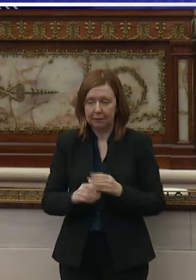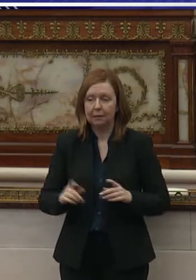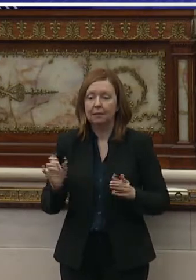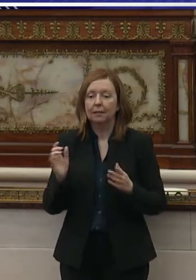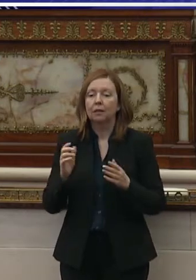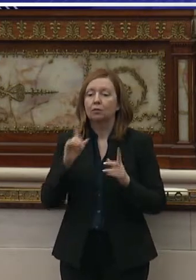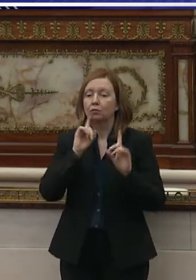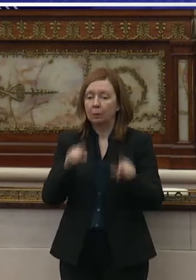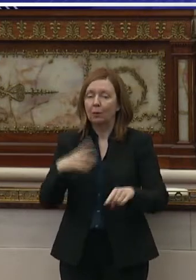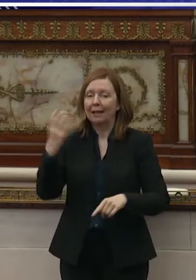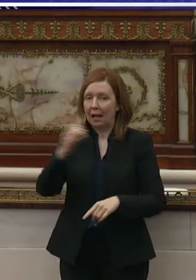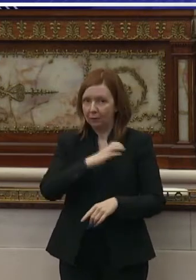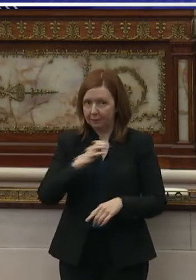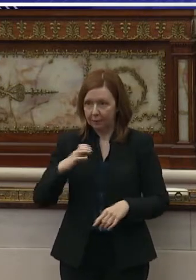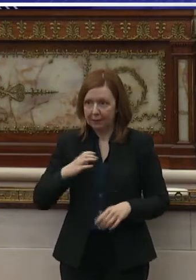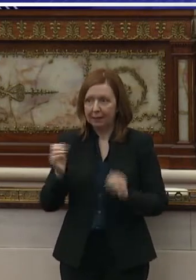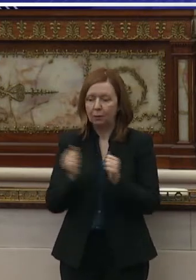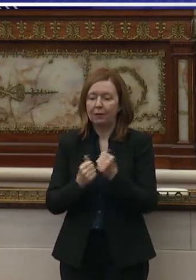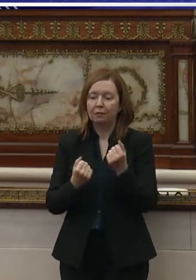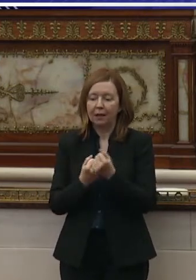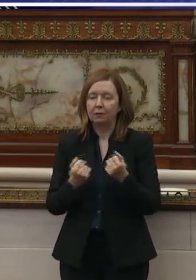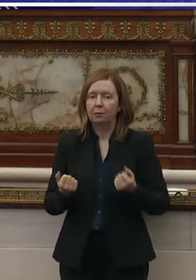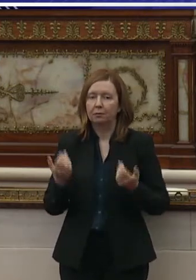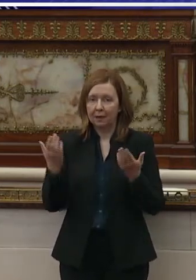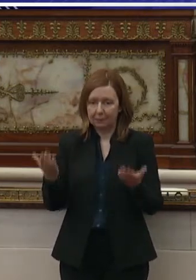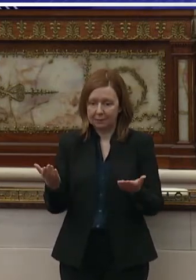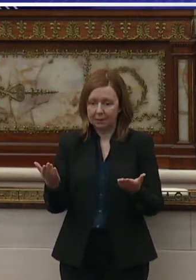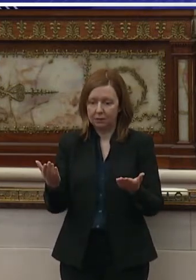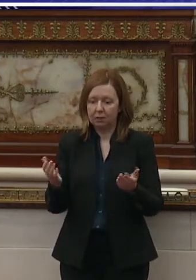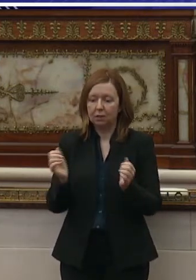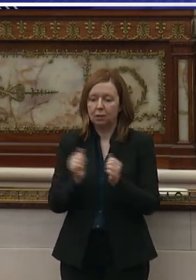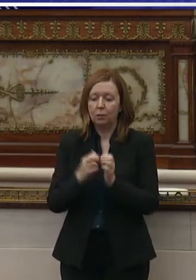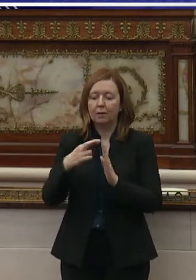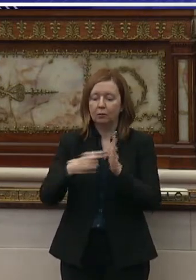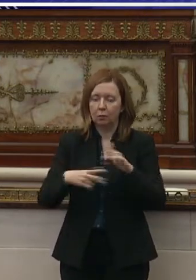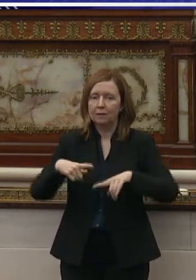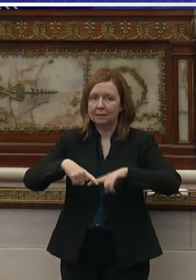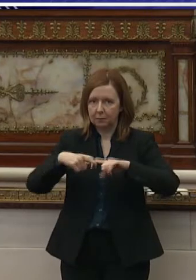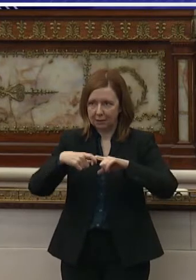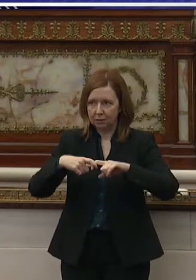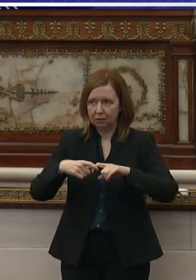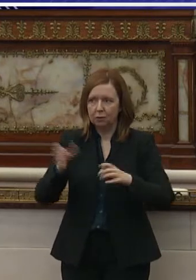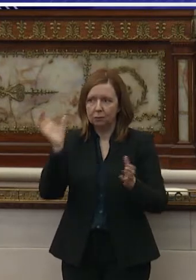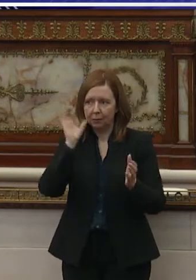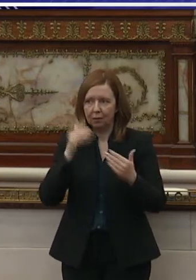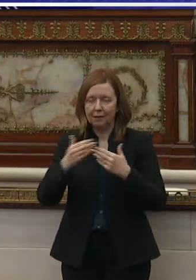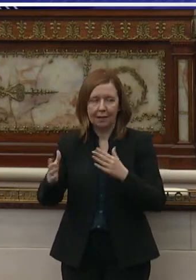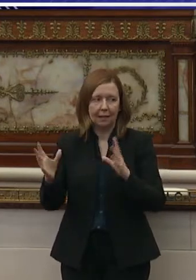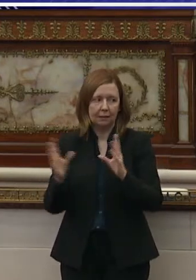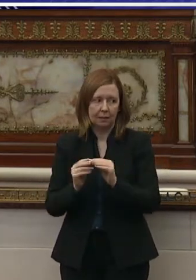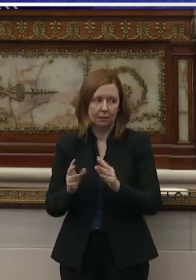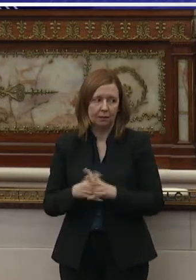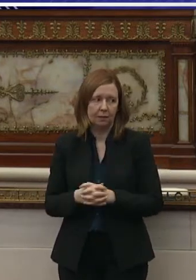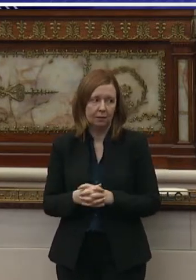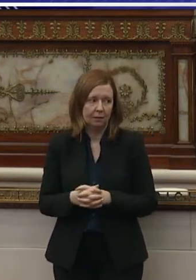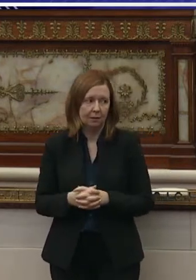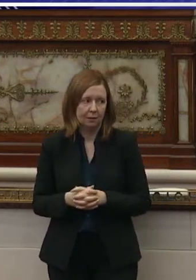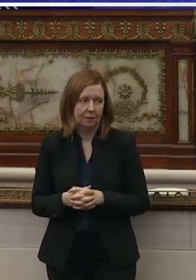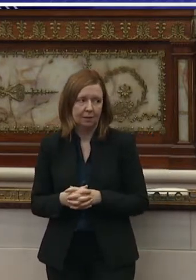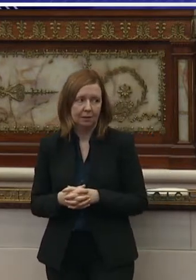Be reported out of committee with a favorable recommendation with the rule suspension as to be heard at our next session of